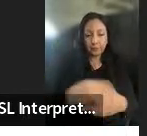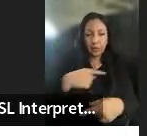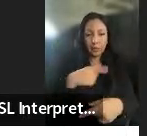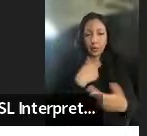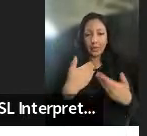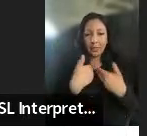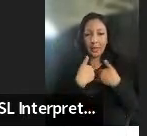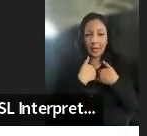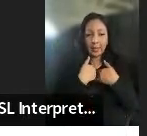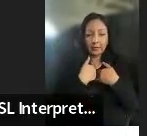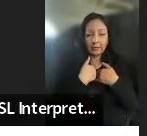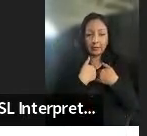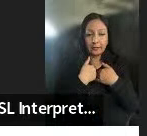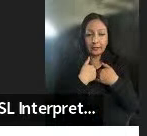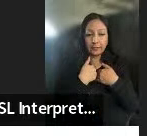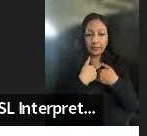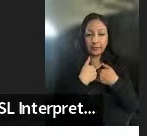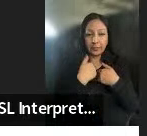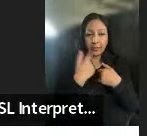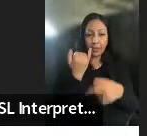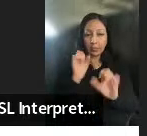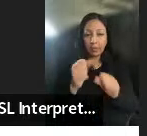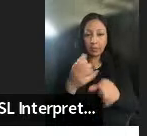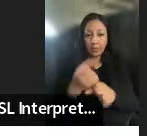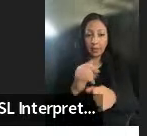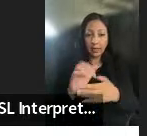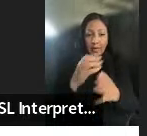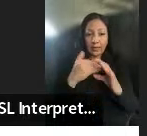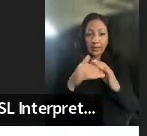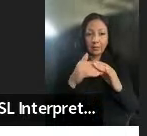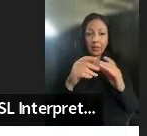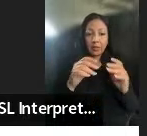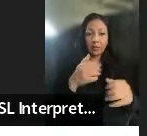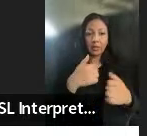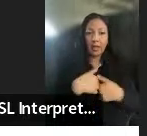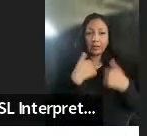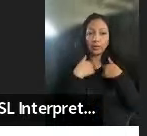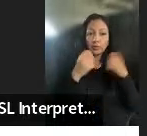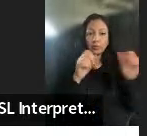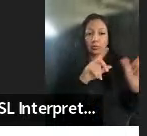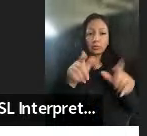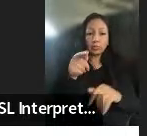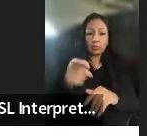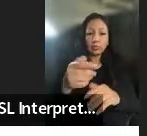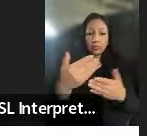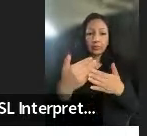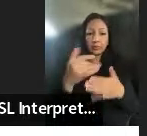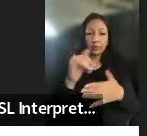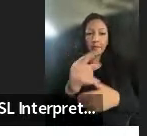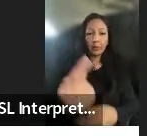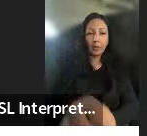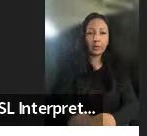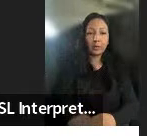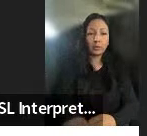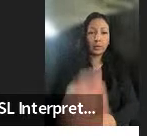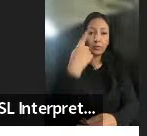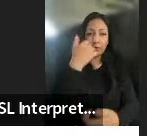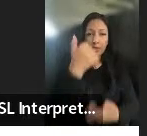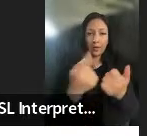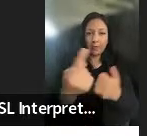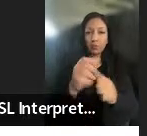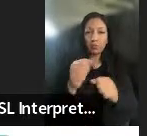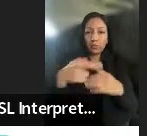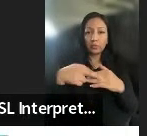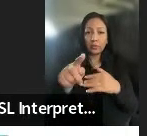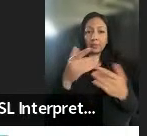have, if we could get the email address back up, I think it's the slide prior to this one, just for everyone's reference, please do